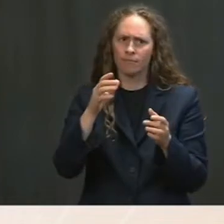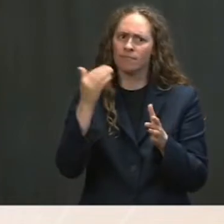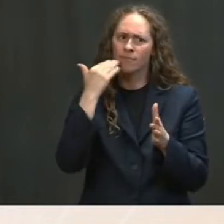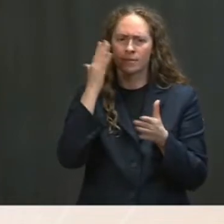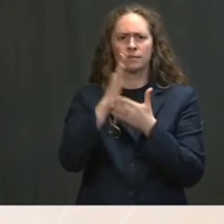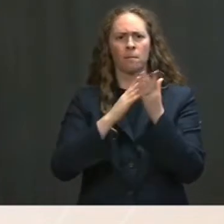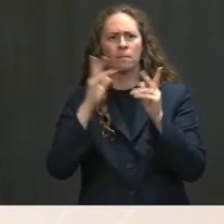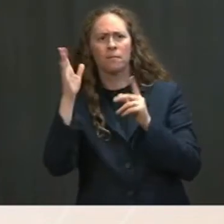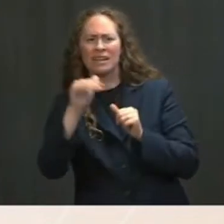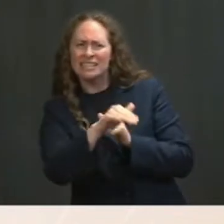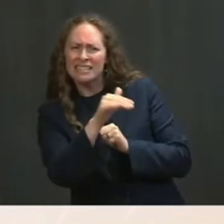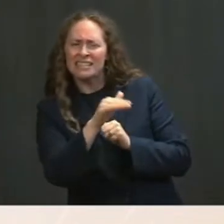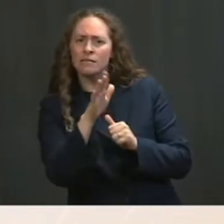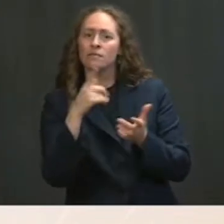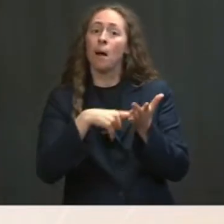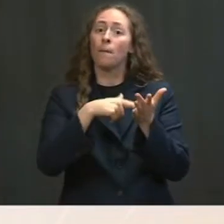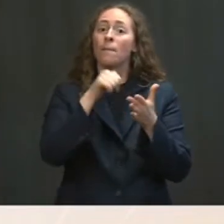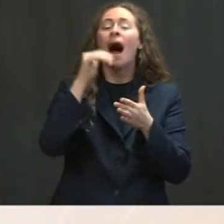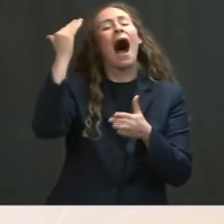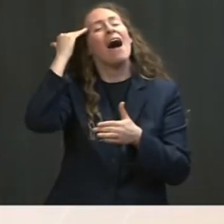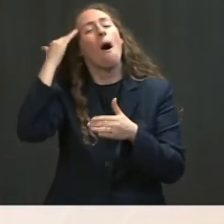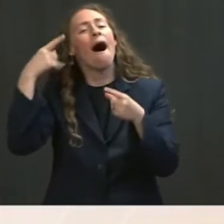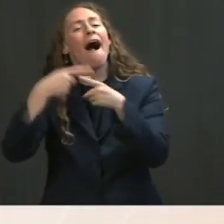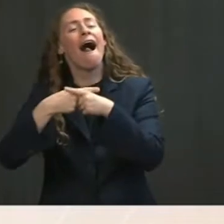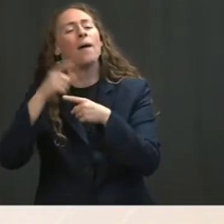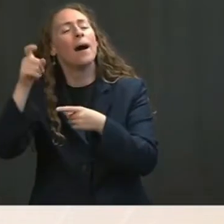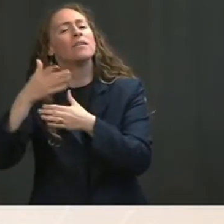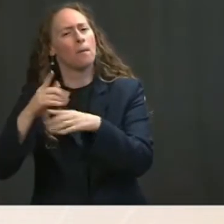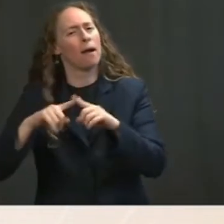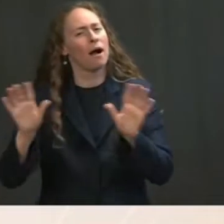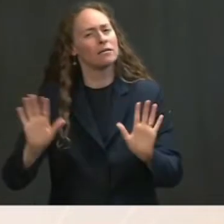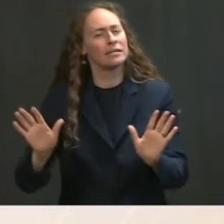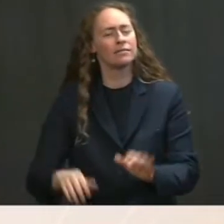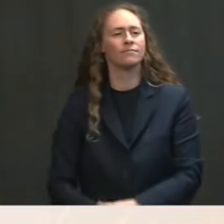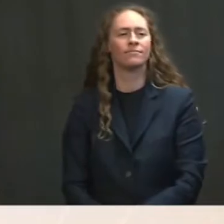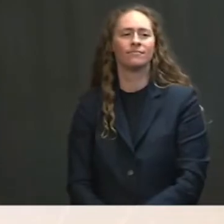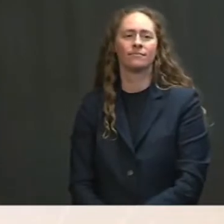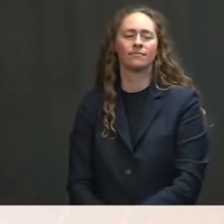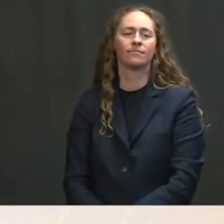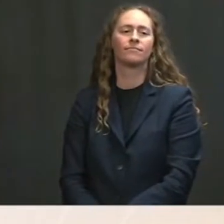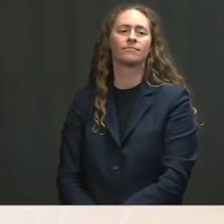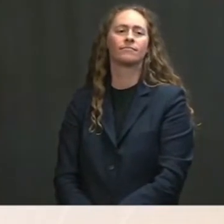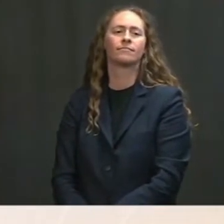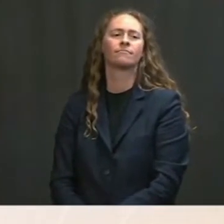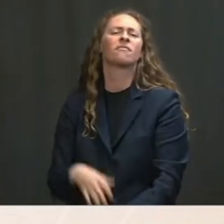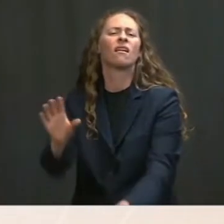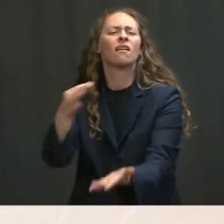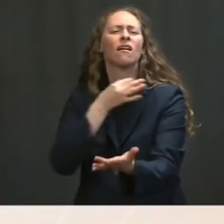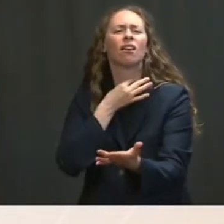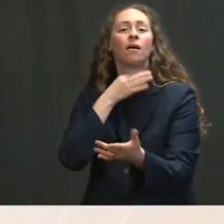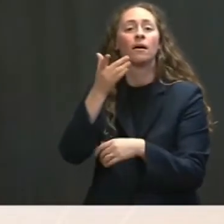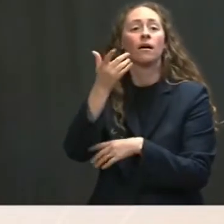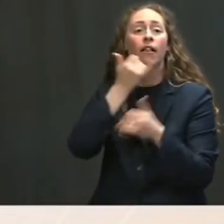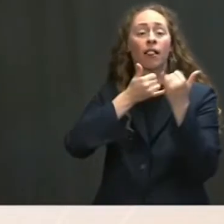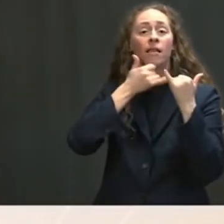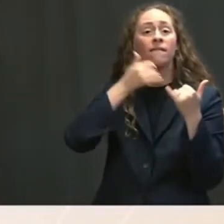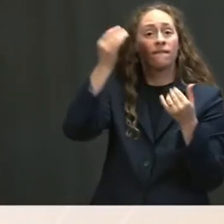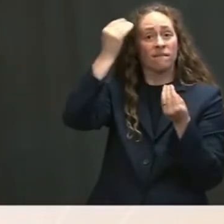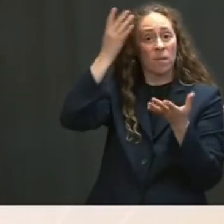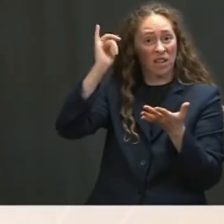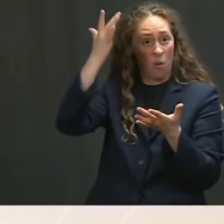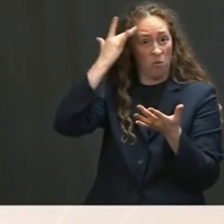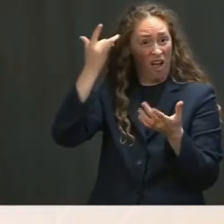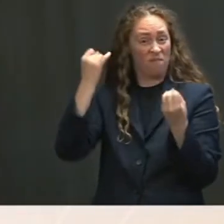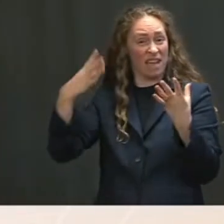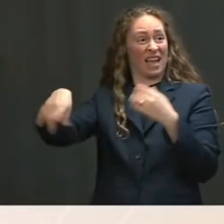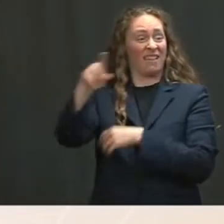much. Surgeon General, is misinformation the #1 reason why people are not getting vaccinated? Well, Caitlin, it's one of